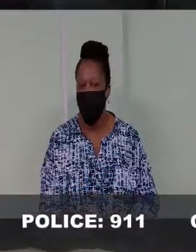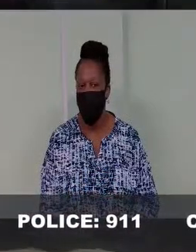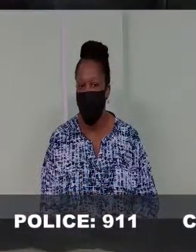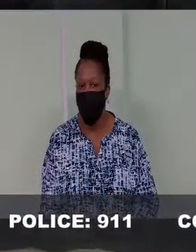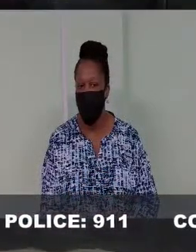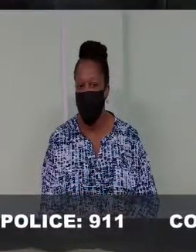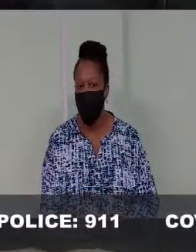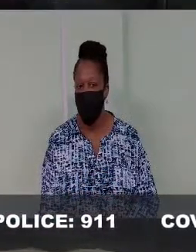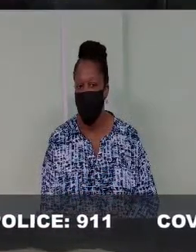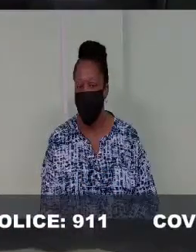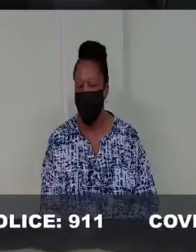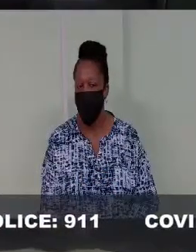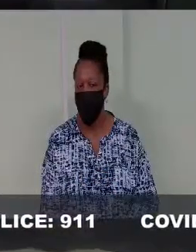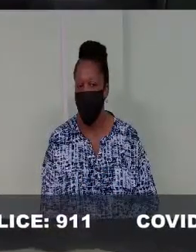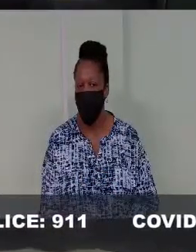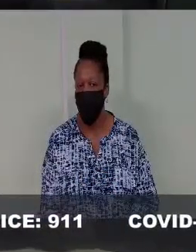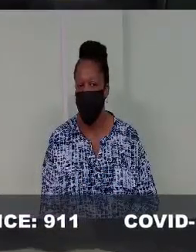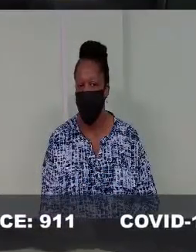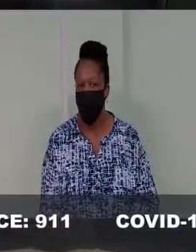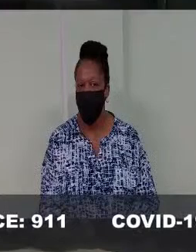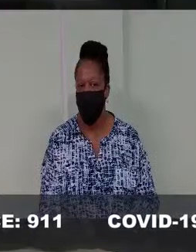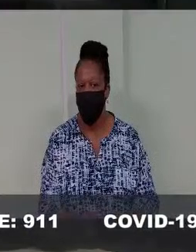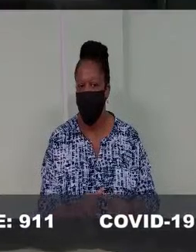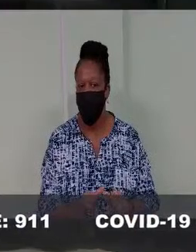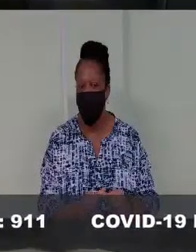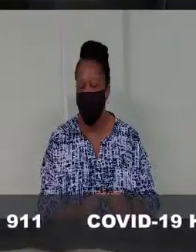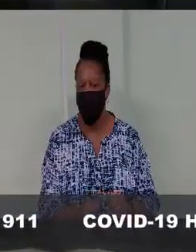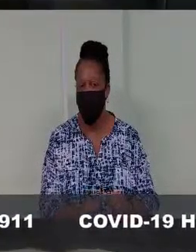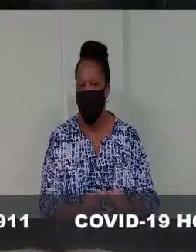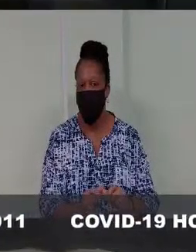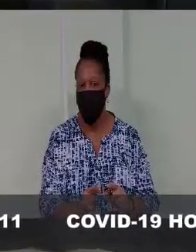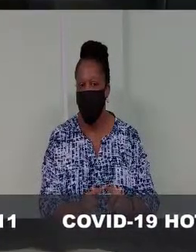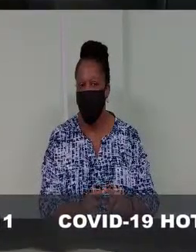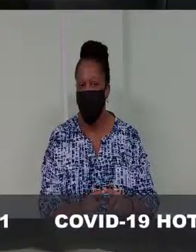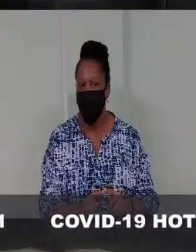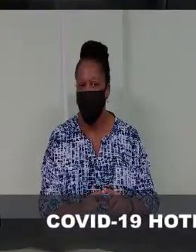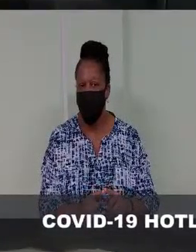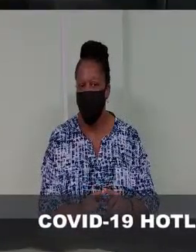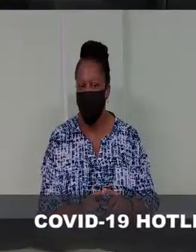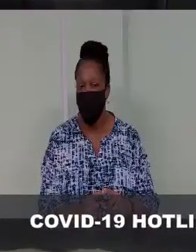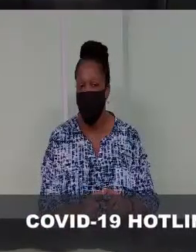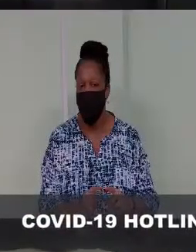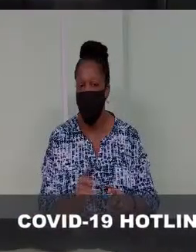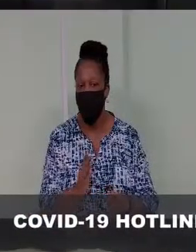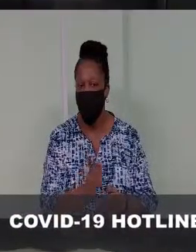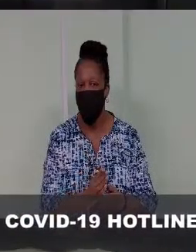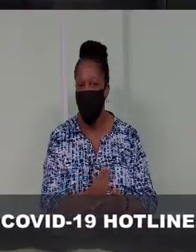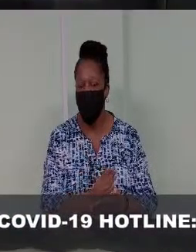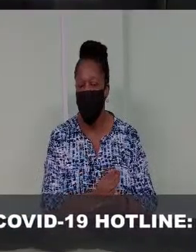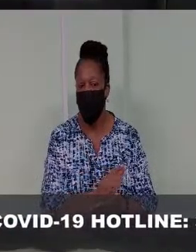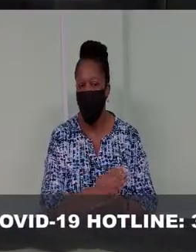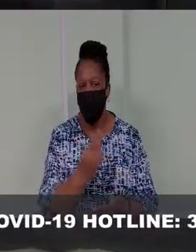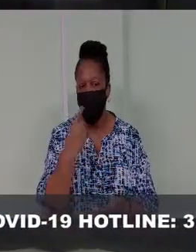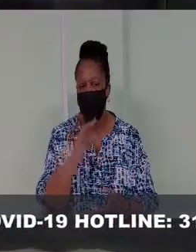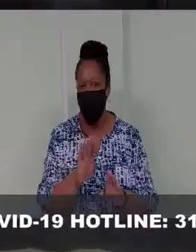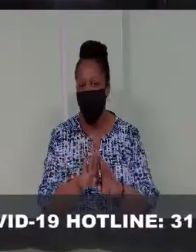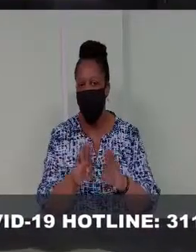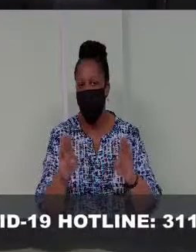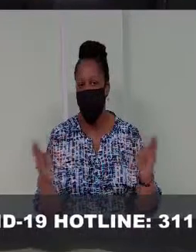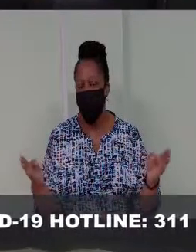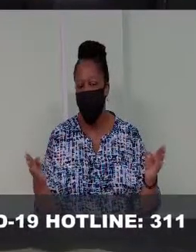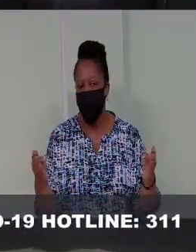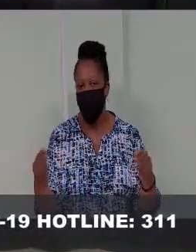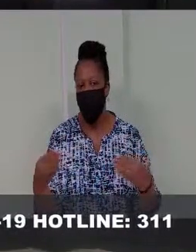Again, we continue our preparedness measures as it regards to the reopening of our borders and managing